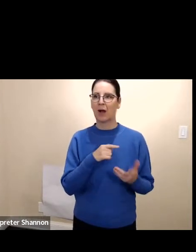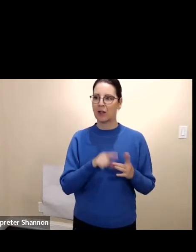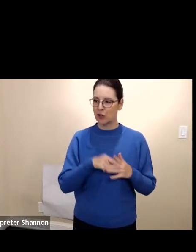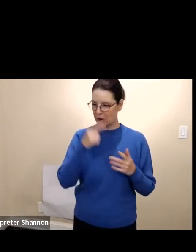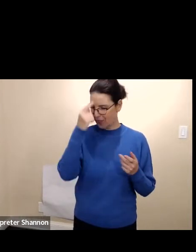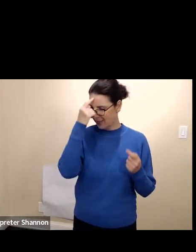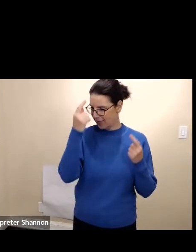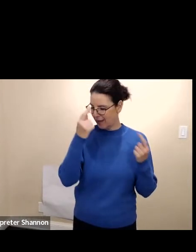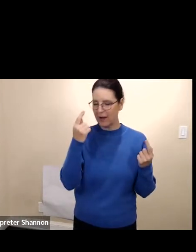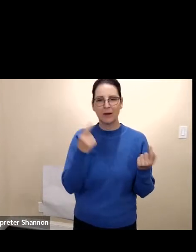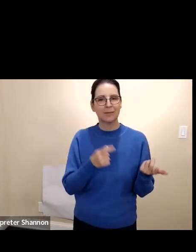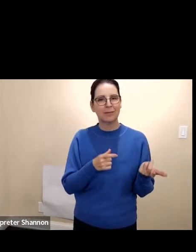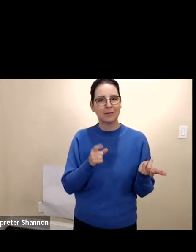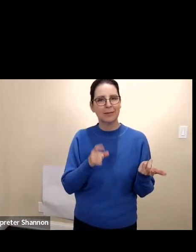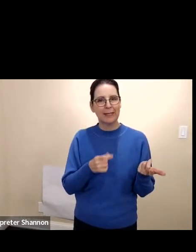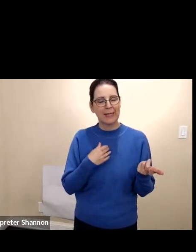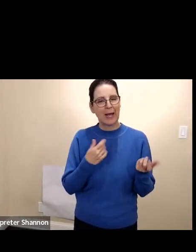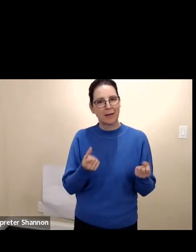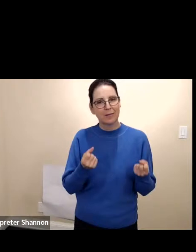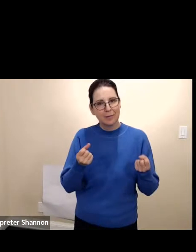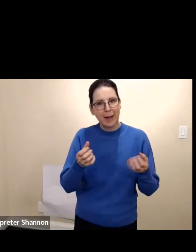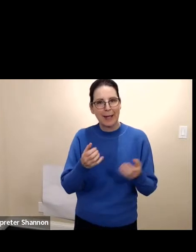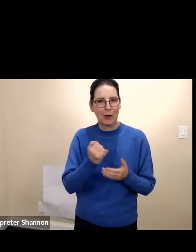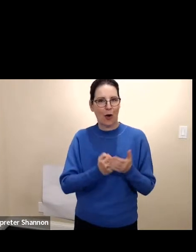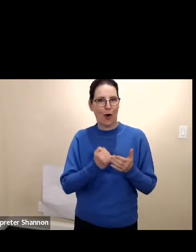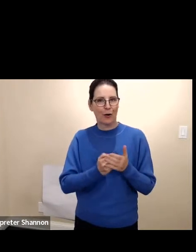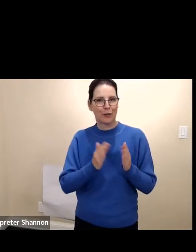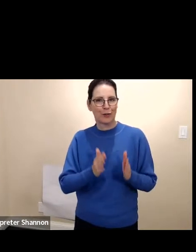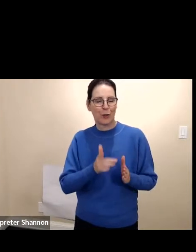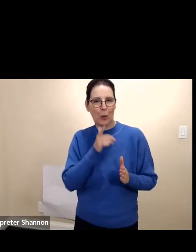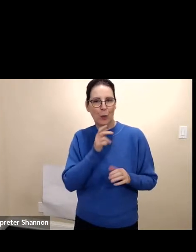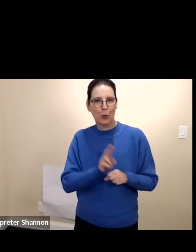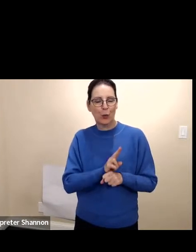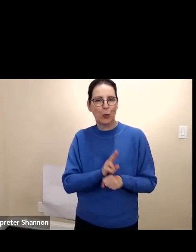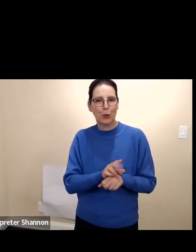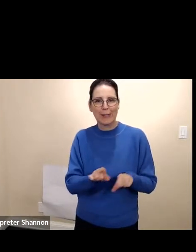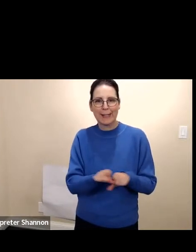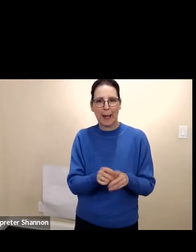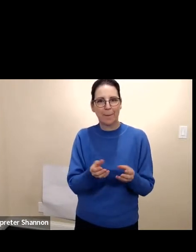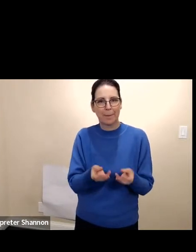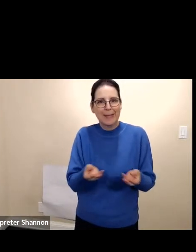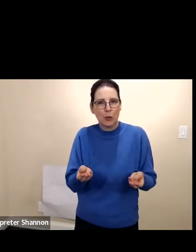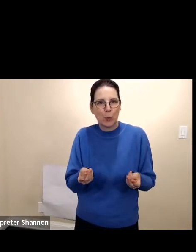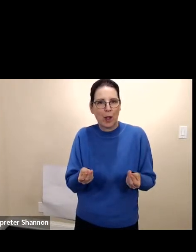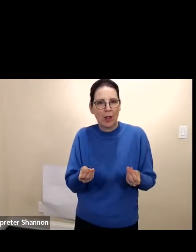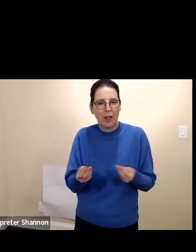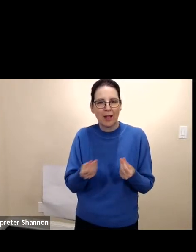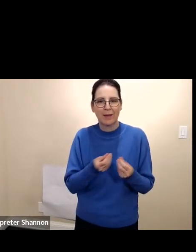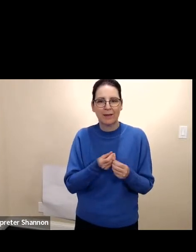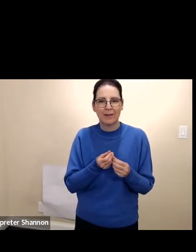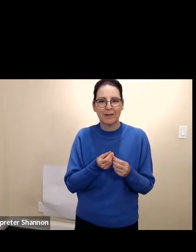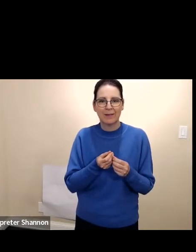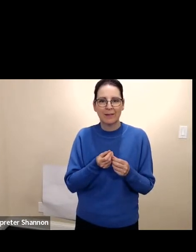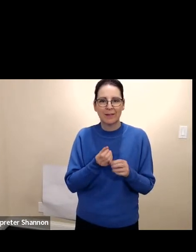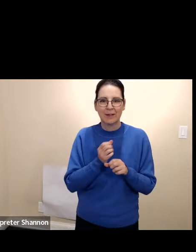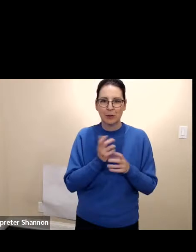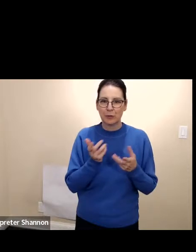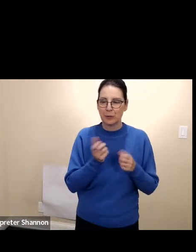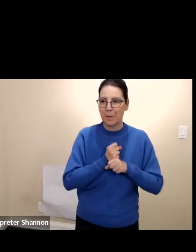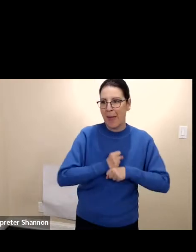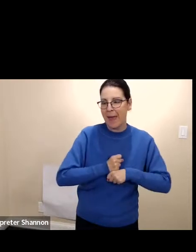needs to be a many artists working with this material and and thinking about it um but in an exhibition